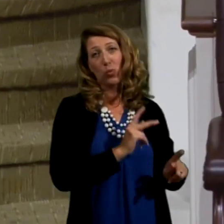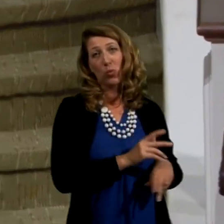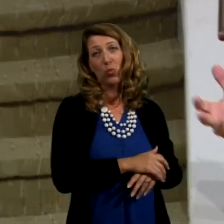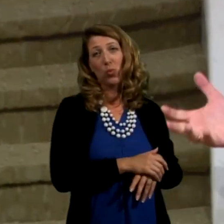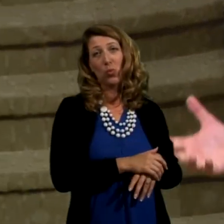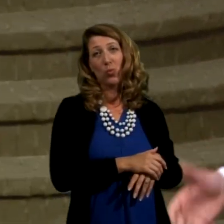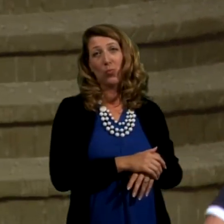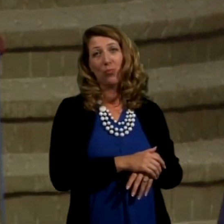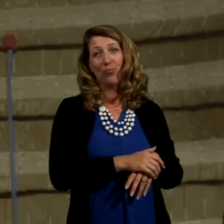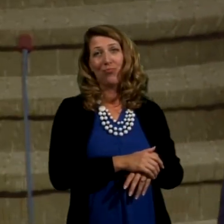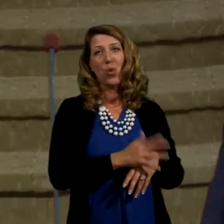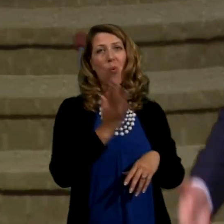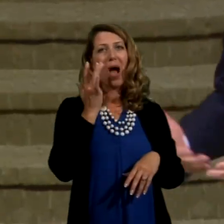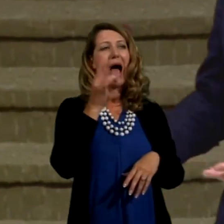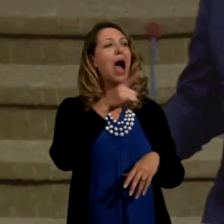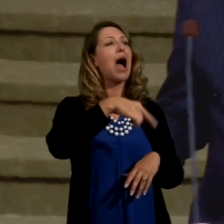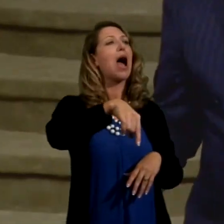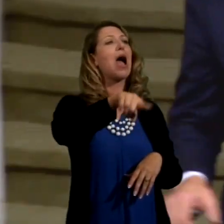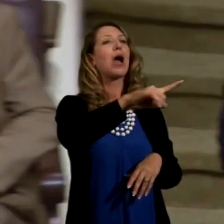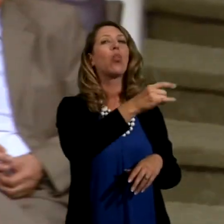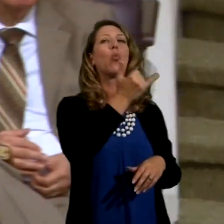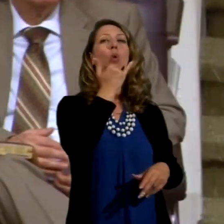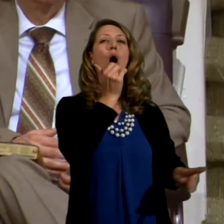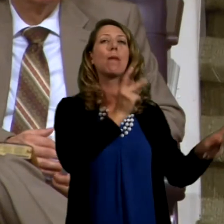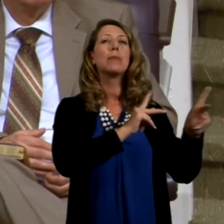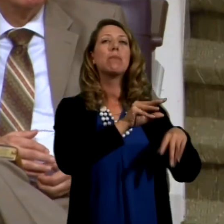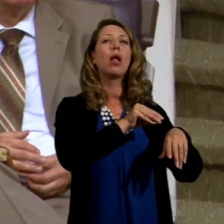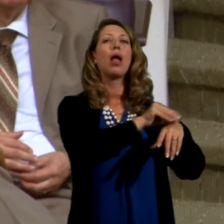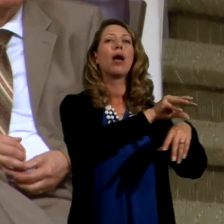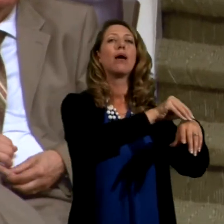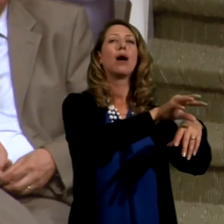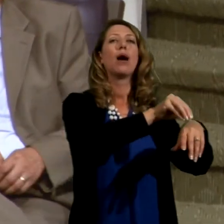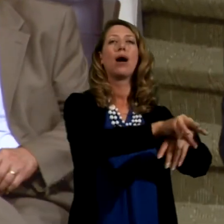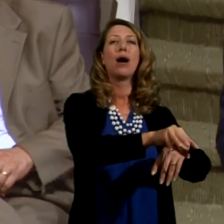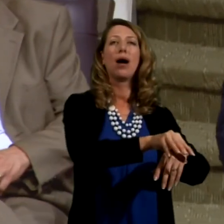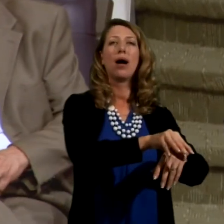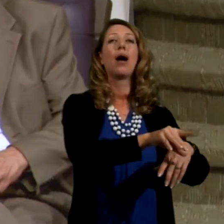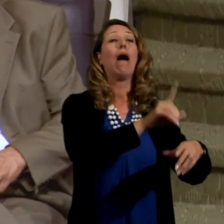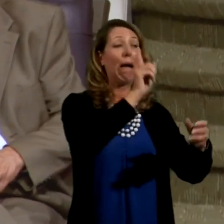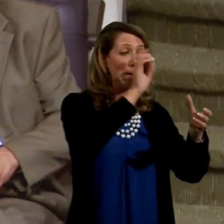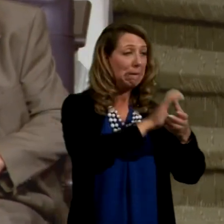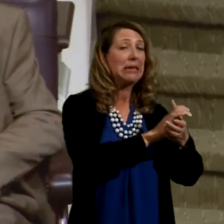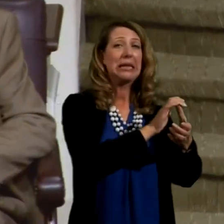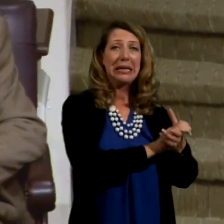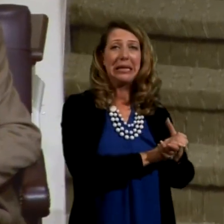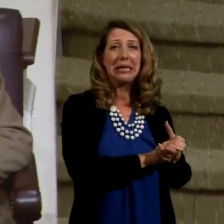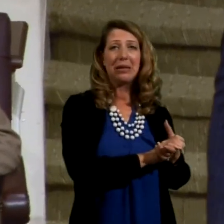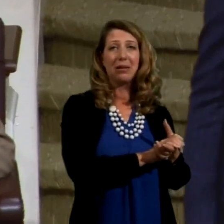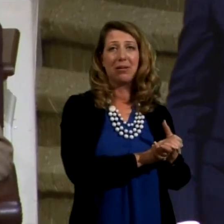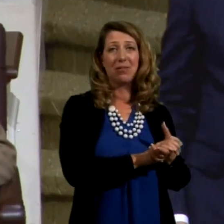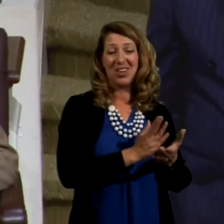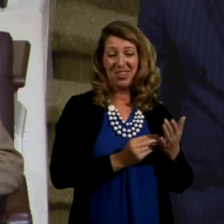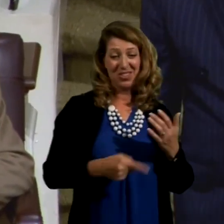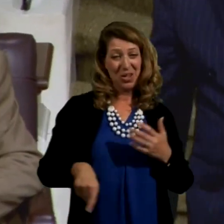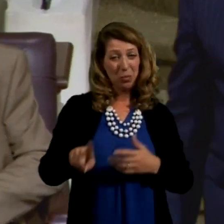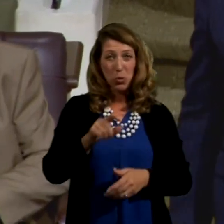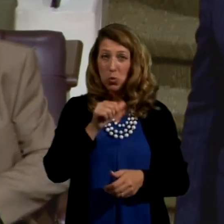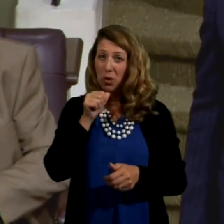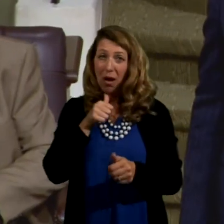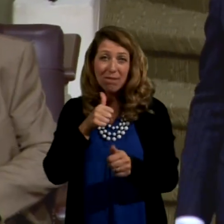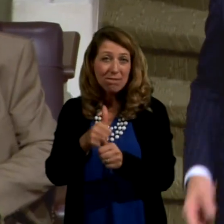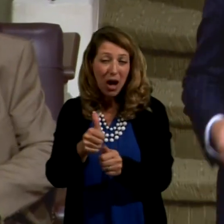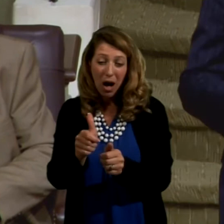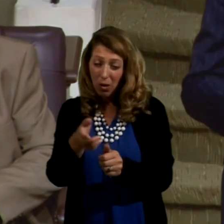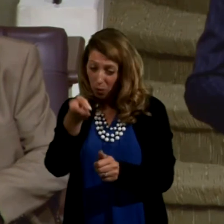They got the counsel of the wrong people. Now, some of you don't trust God's word and